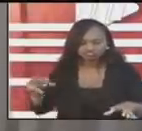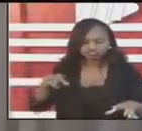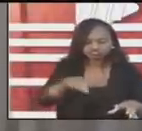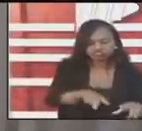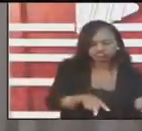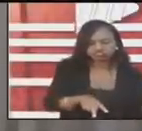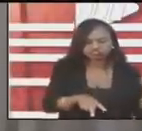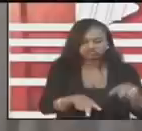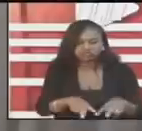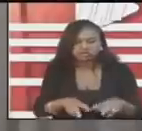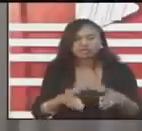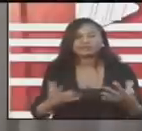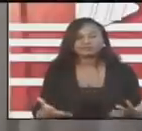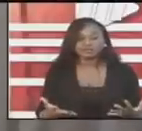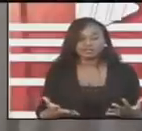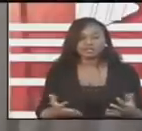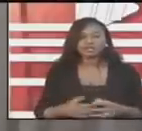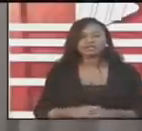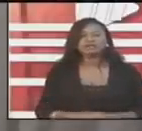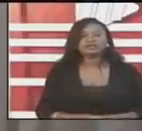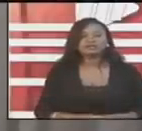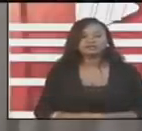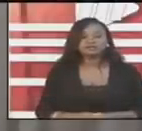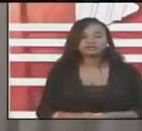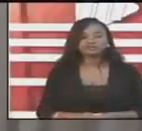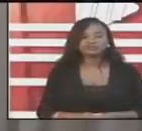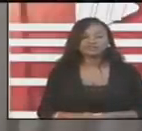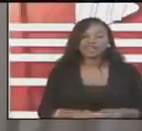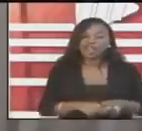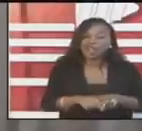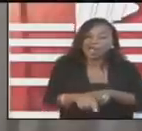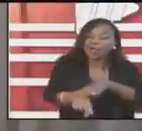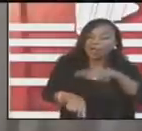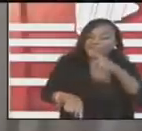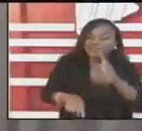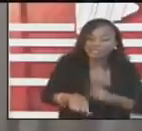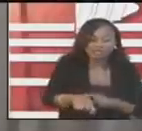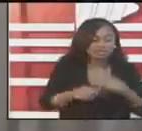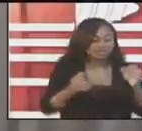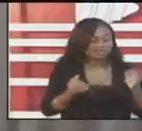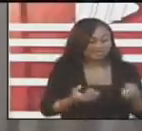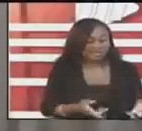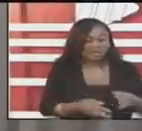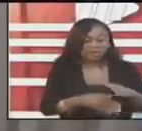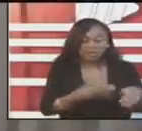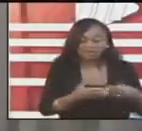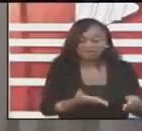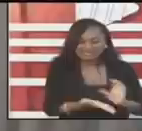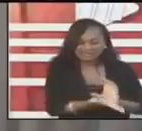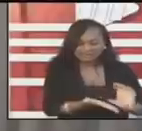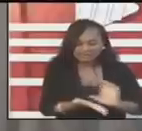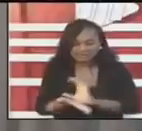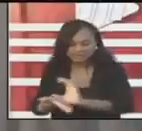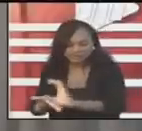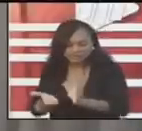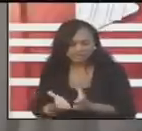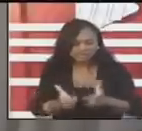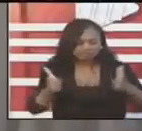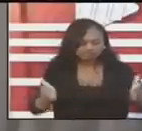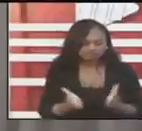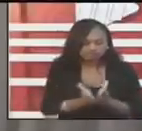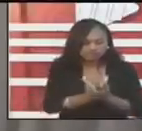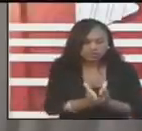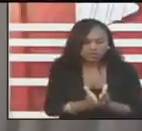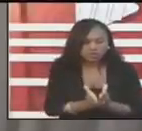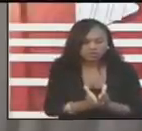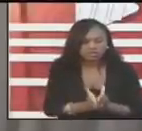vessel, being free of passengers for quite a long period of time and well sanitized to house them individually. So that was done, but they were